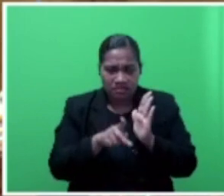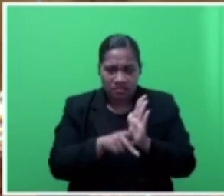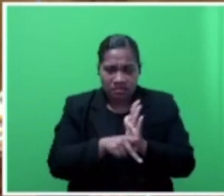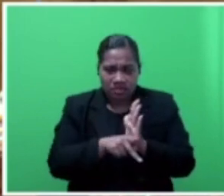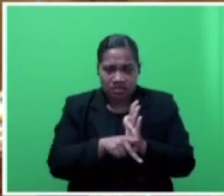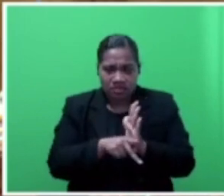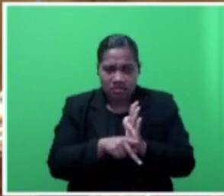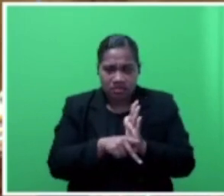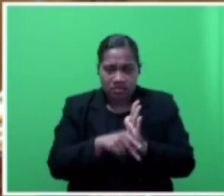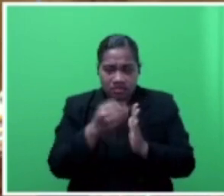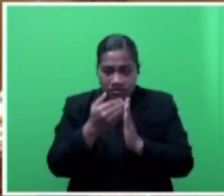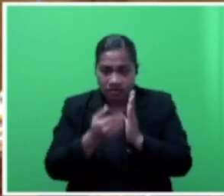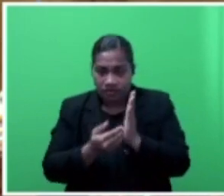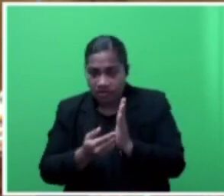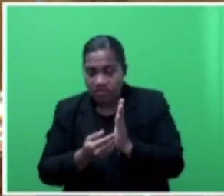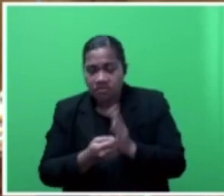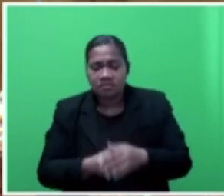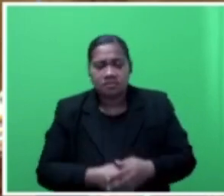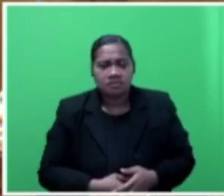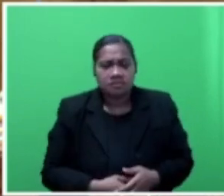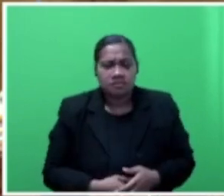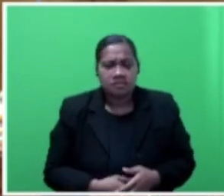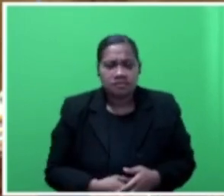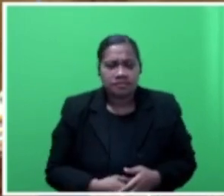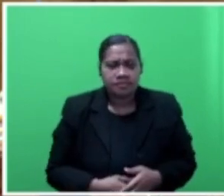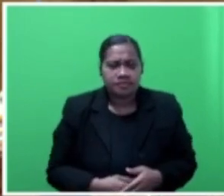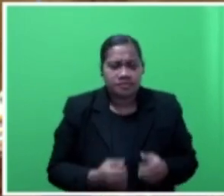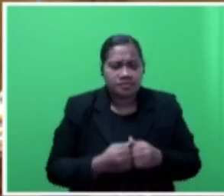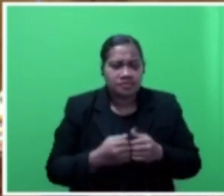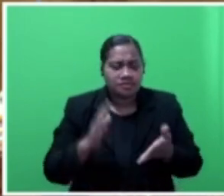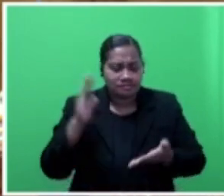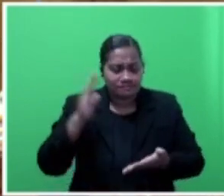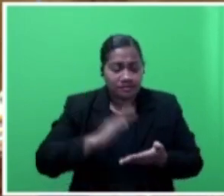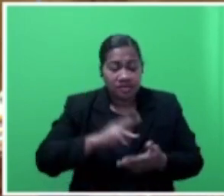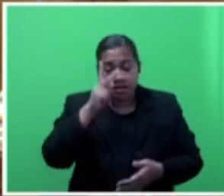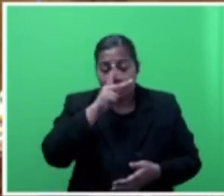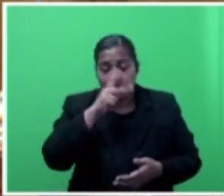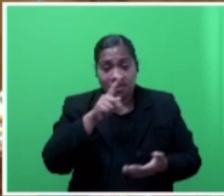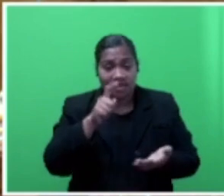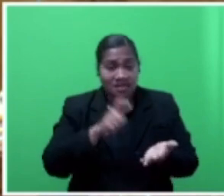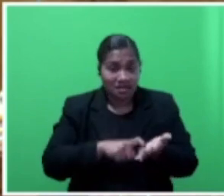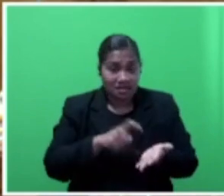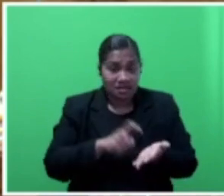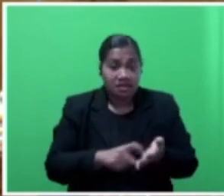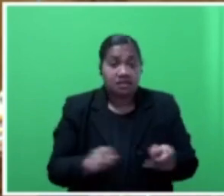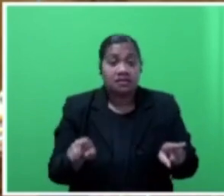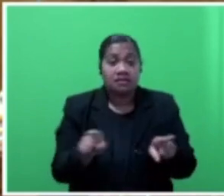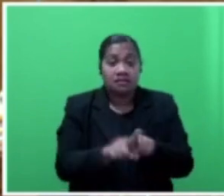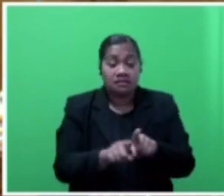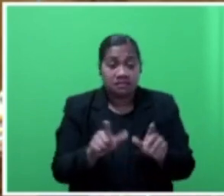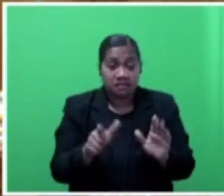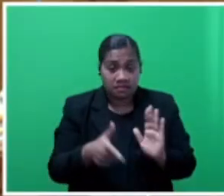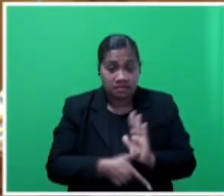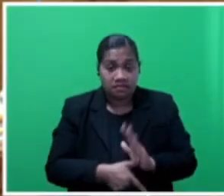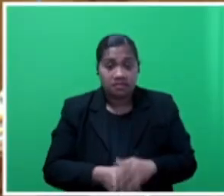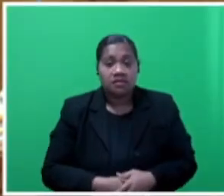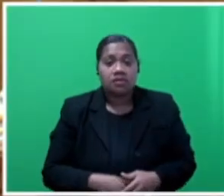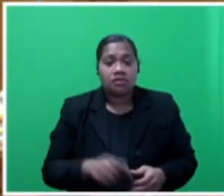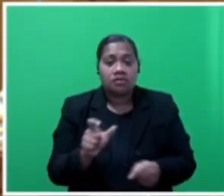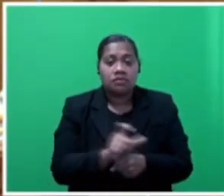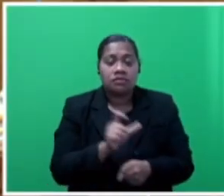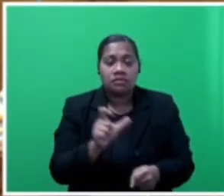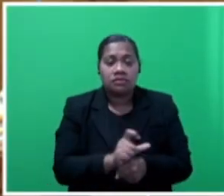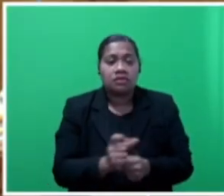for macro-physical stabilization and to begin reducing public debt, while at the same time creating